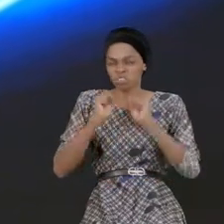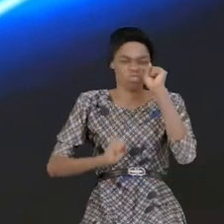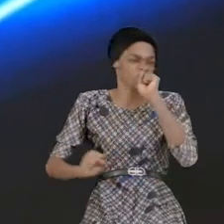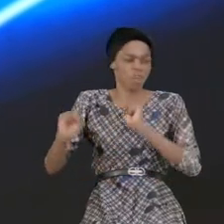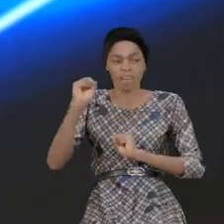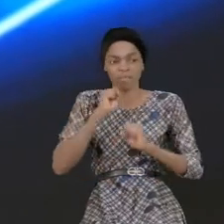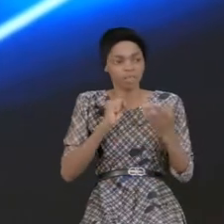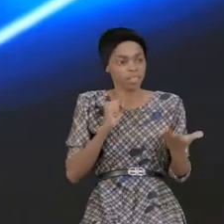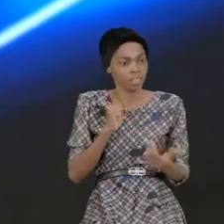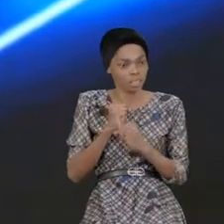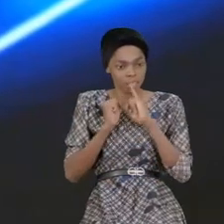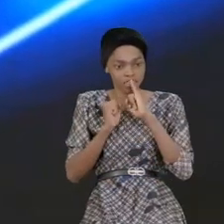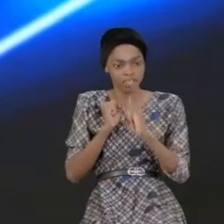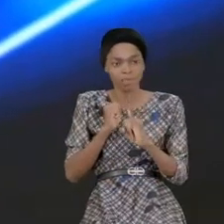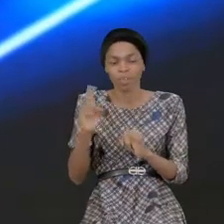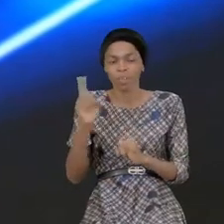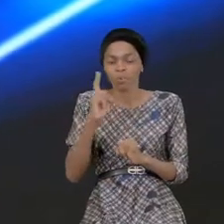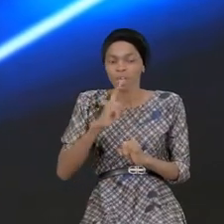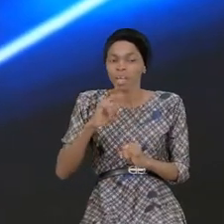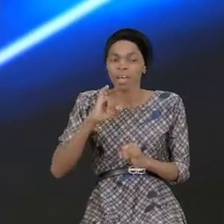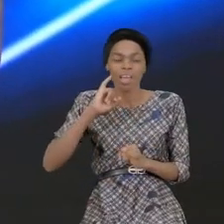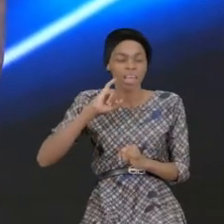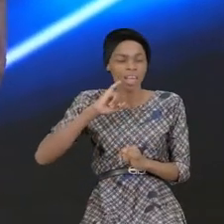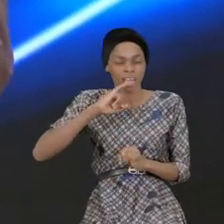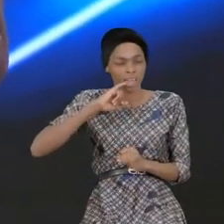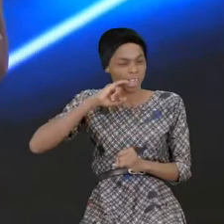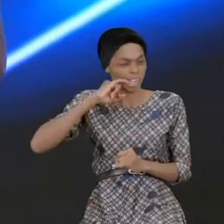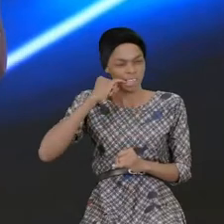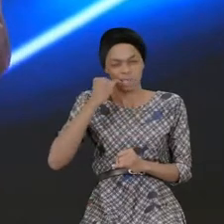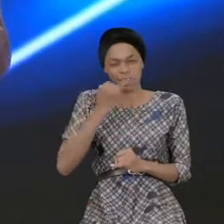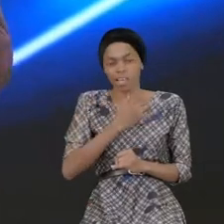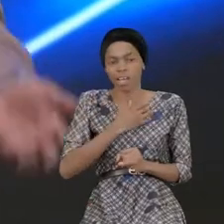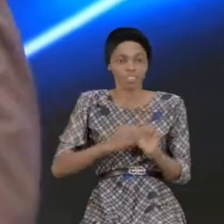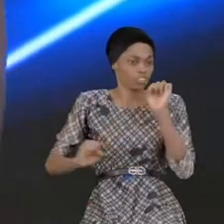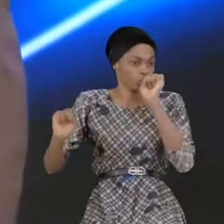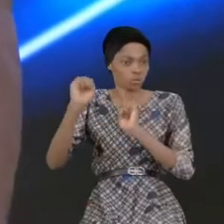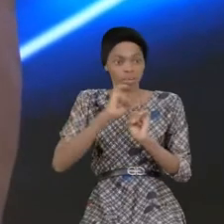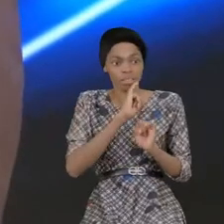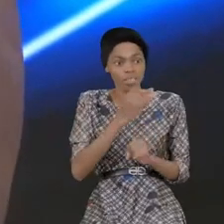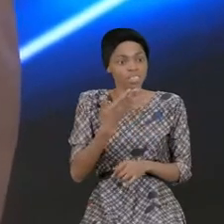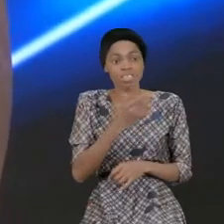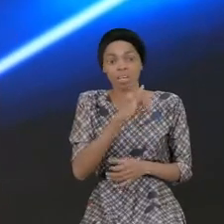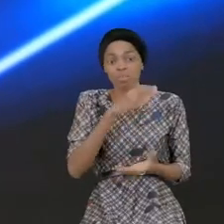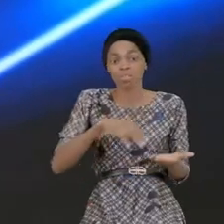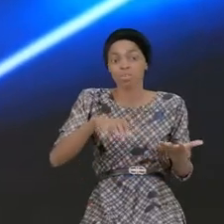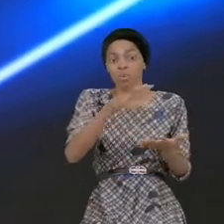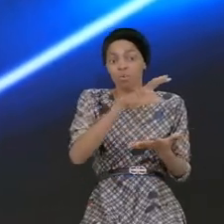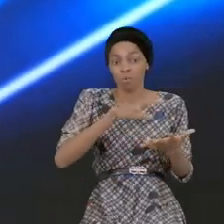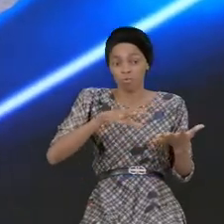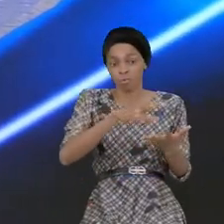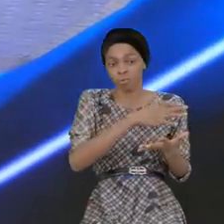is, where envy and strife is, there is confusion and